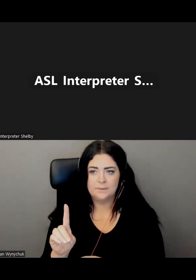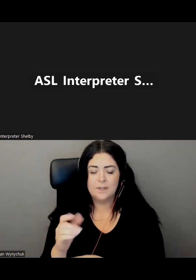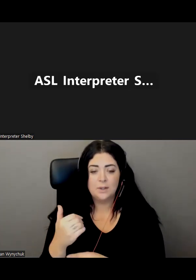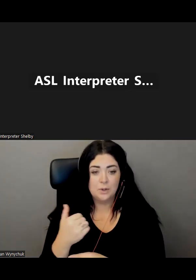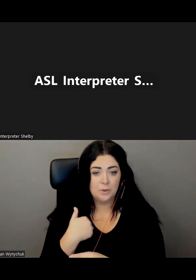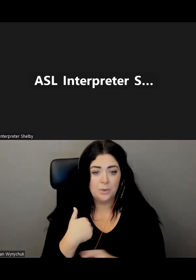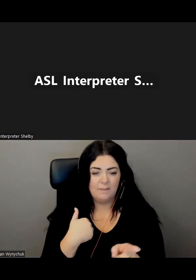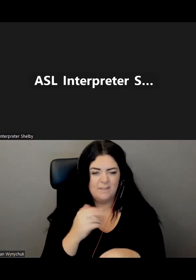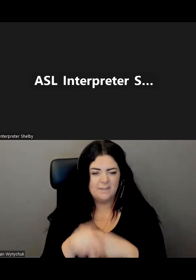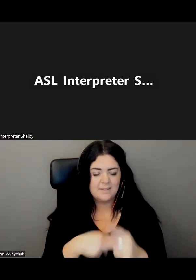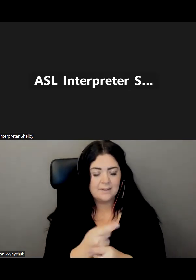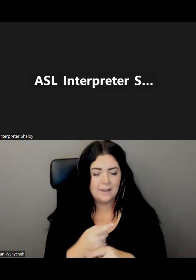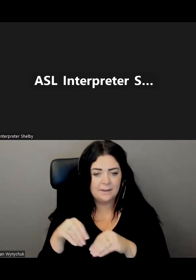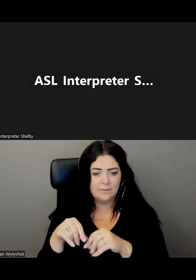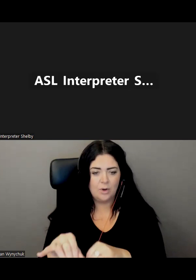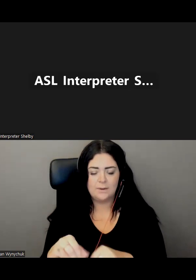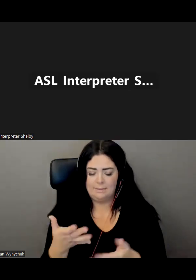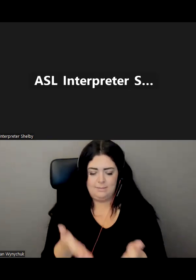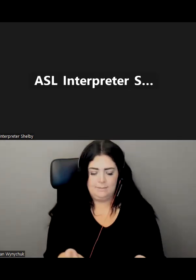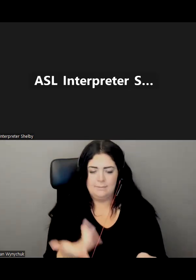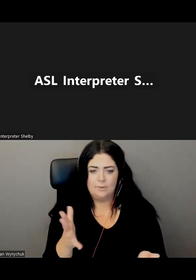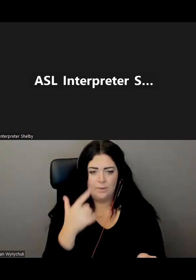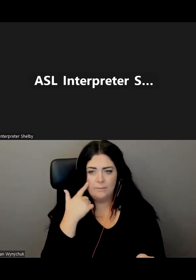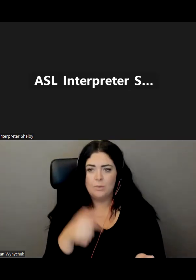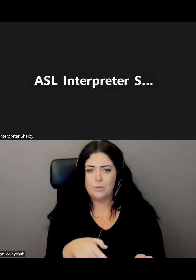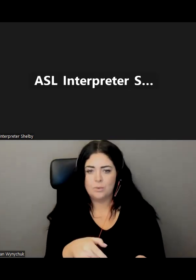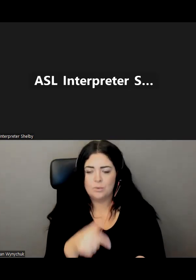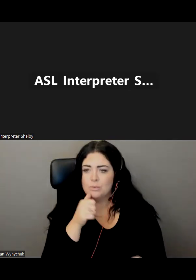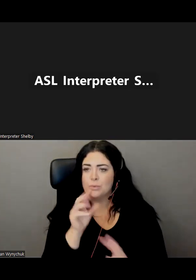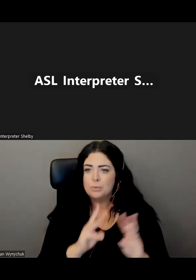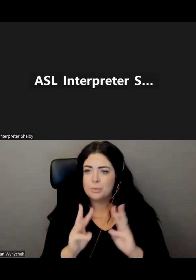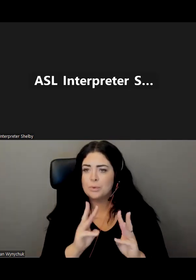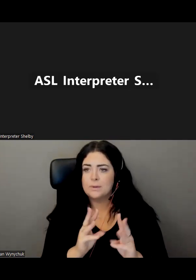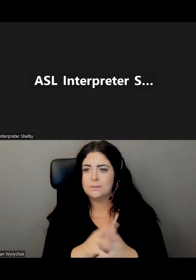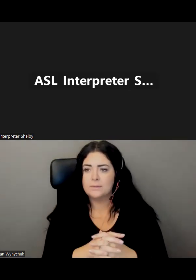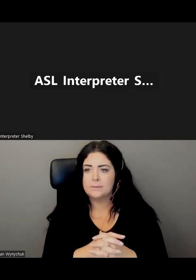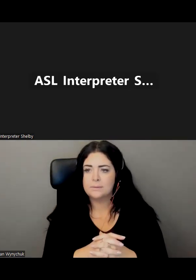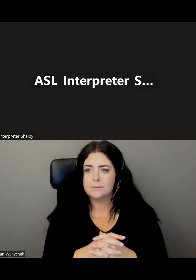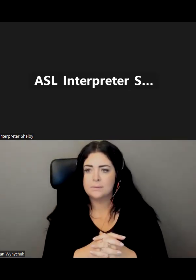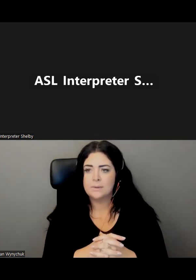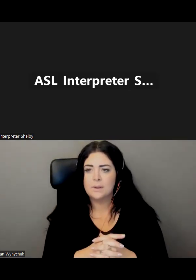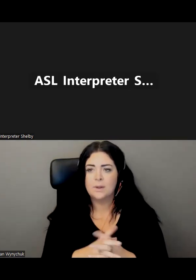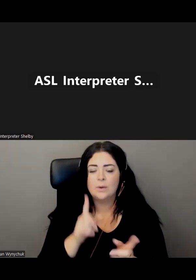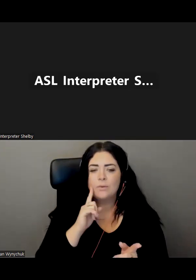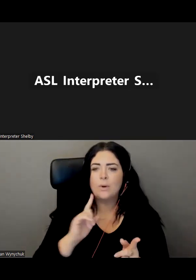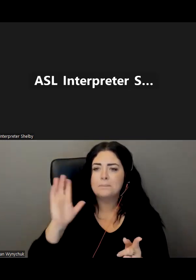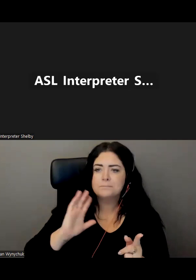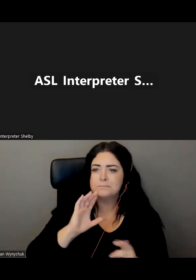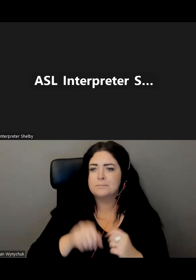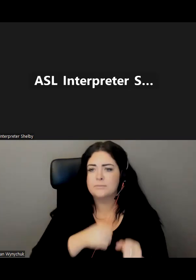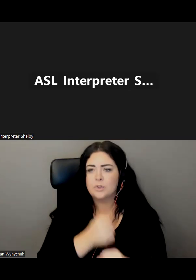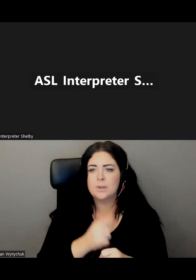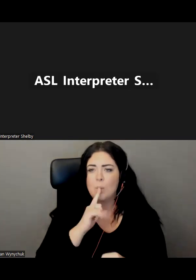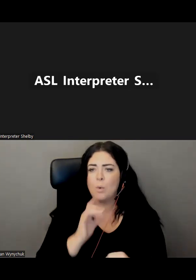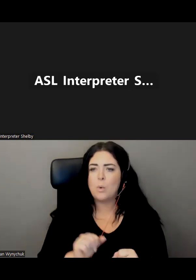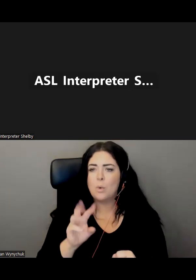gardening, everything is just in your bucket. So you don't need to worry about weeds from the previous year kind of growing in